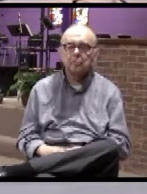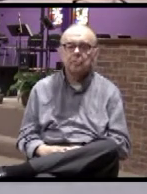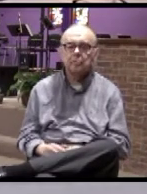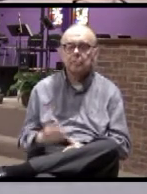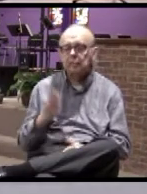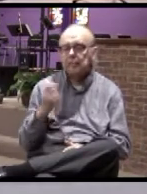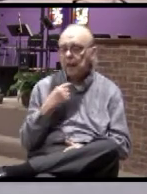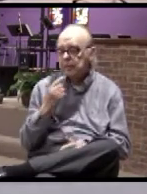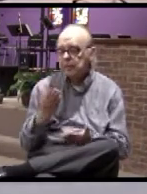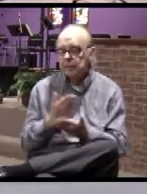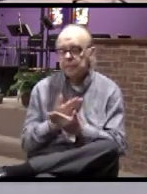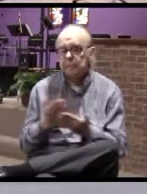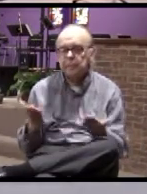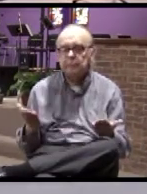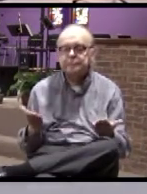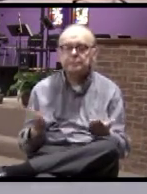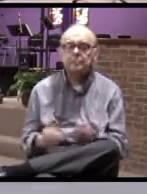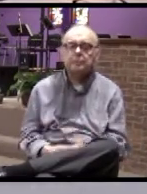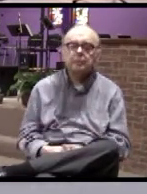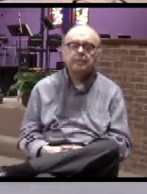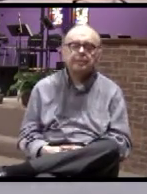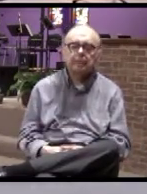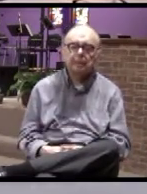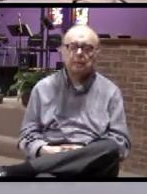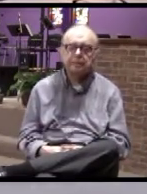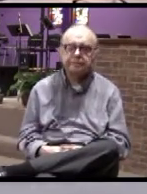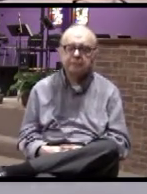Because let me say this to y'all.